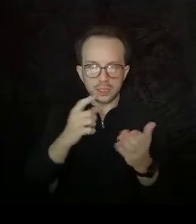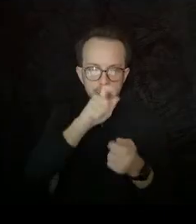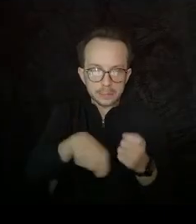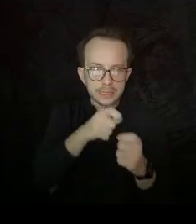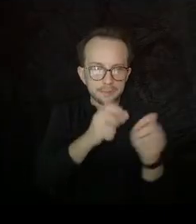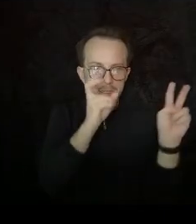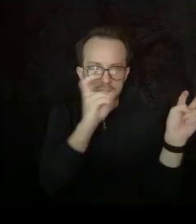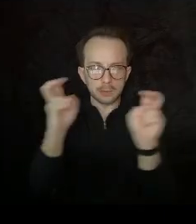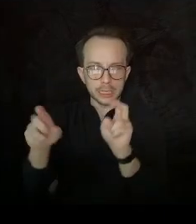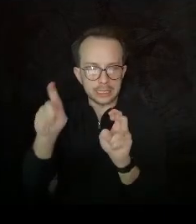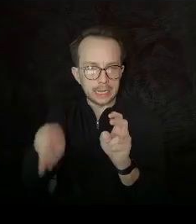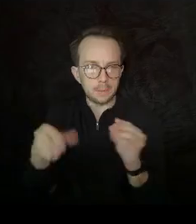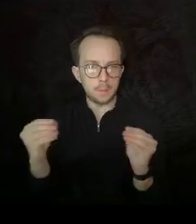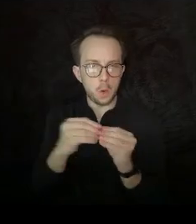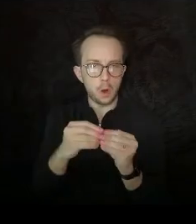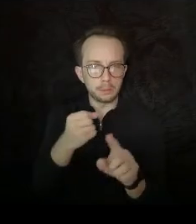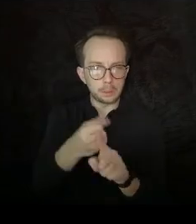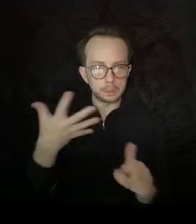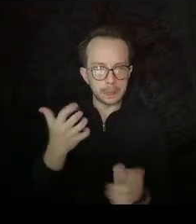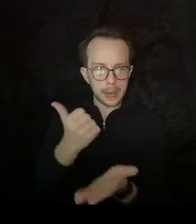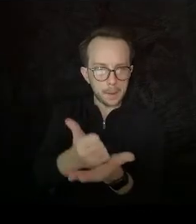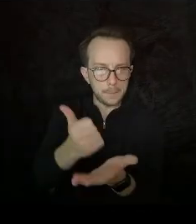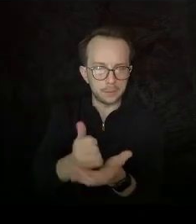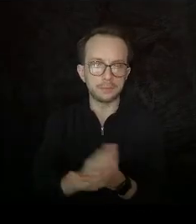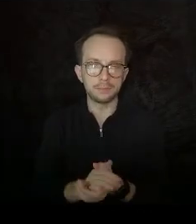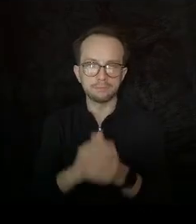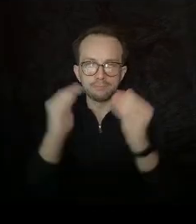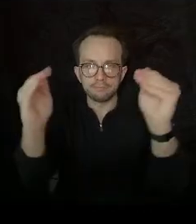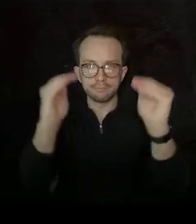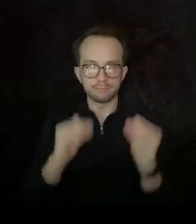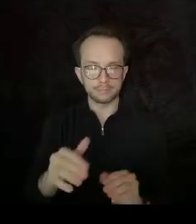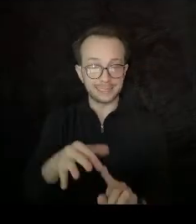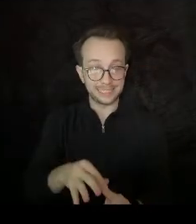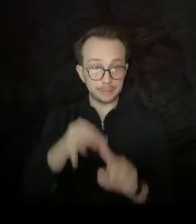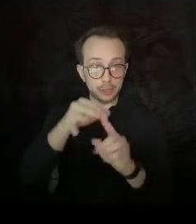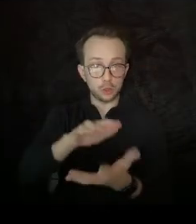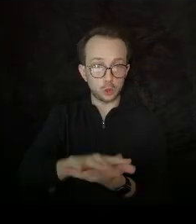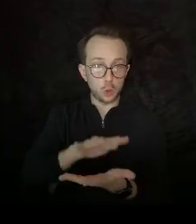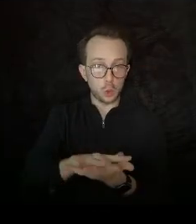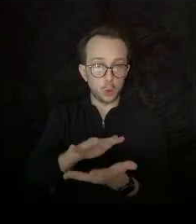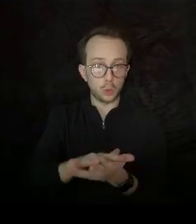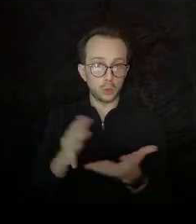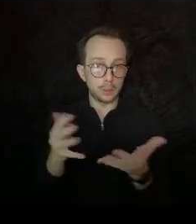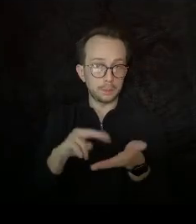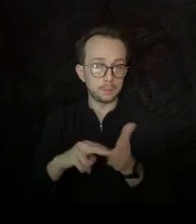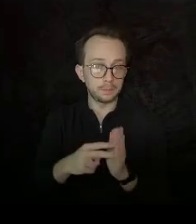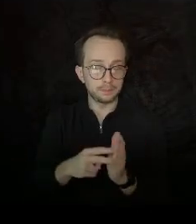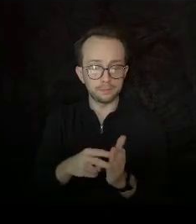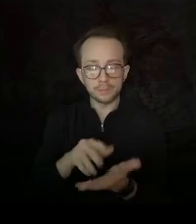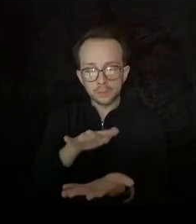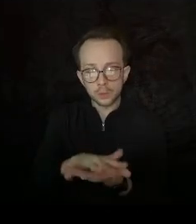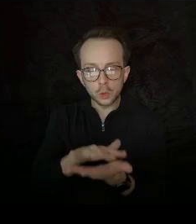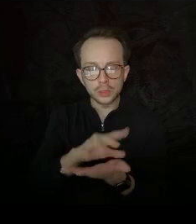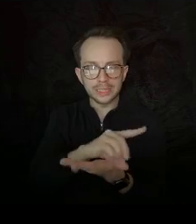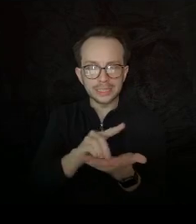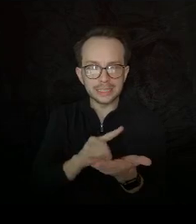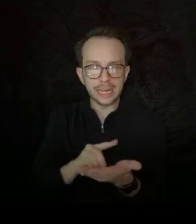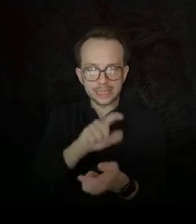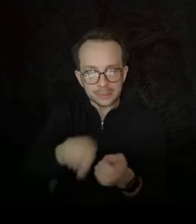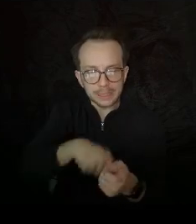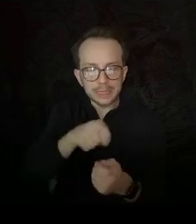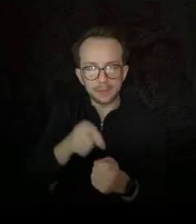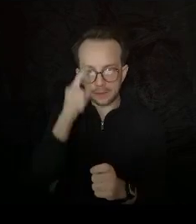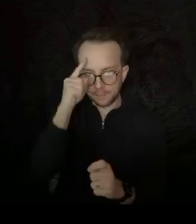help. Special schools. These are schools designed specifically for children with